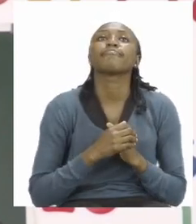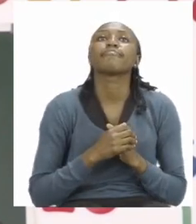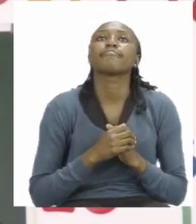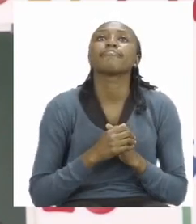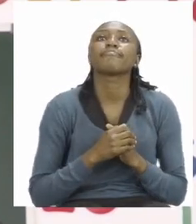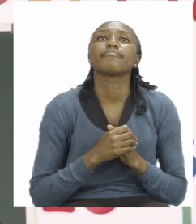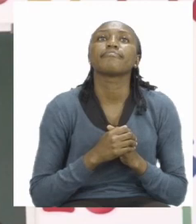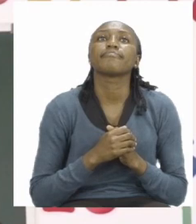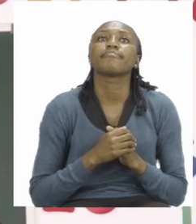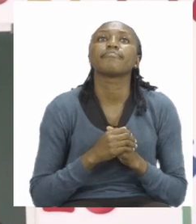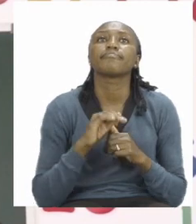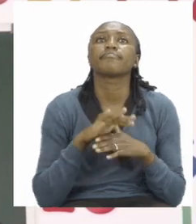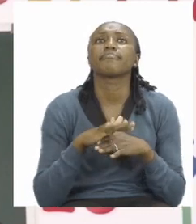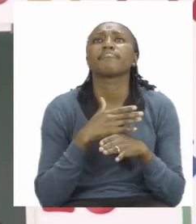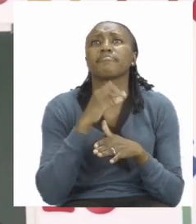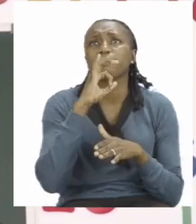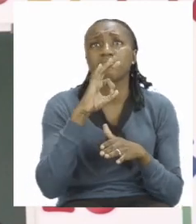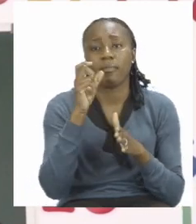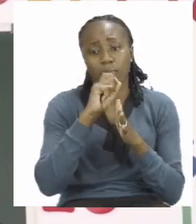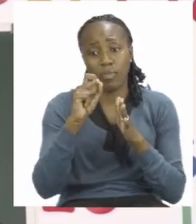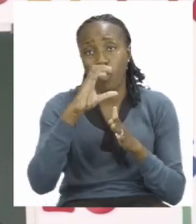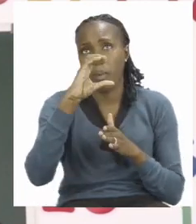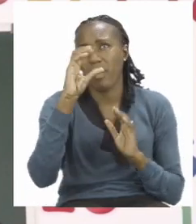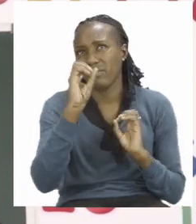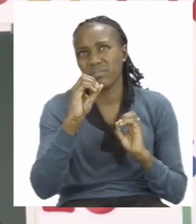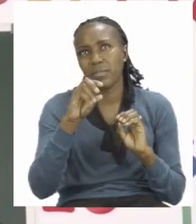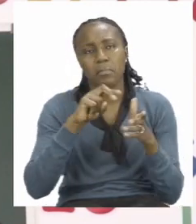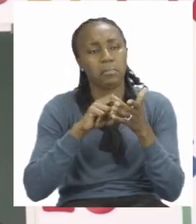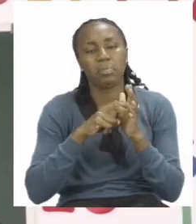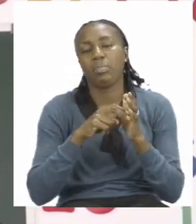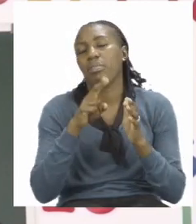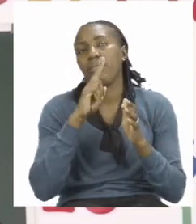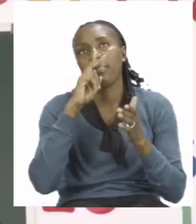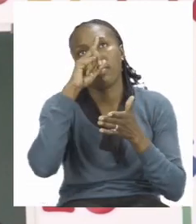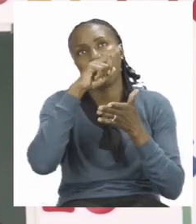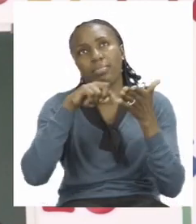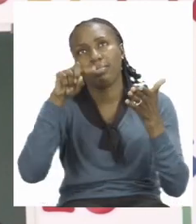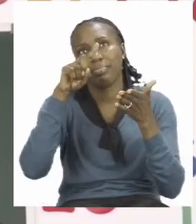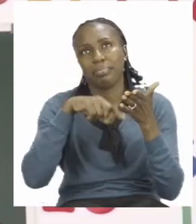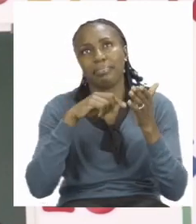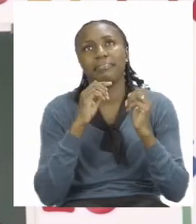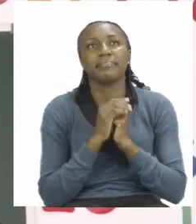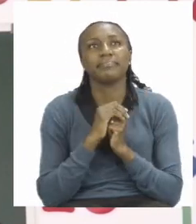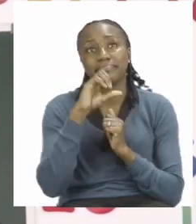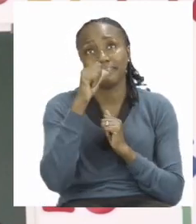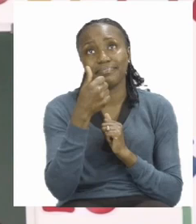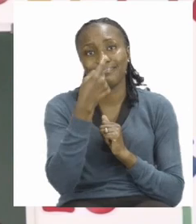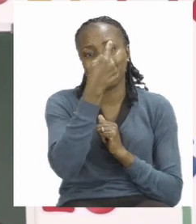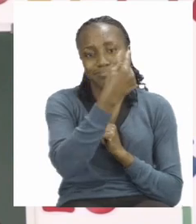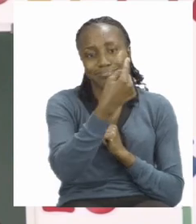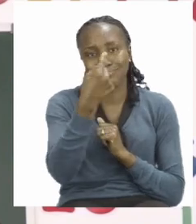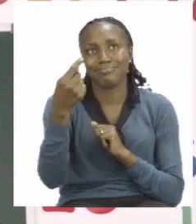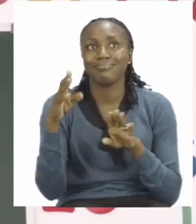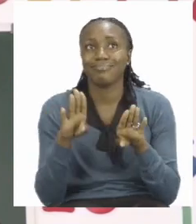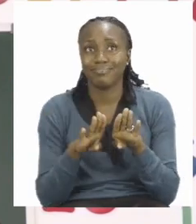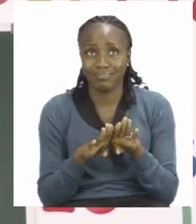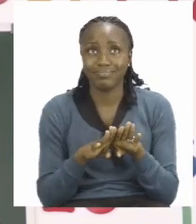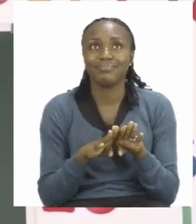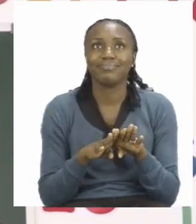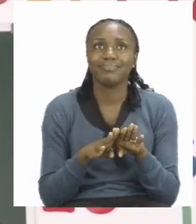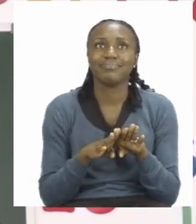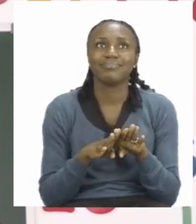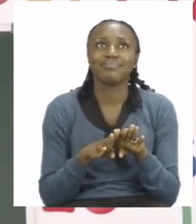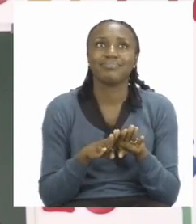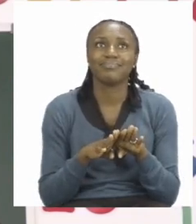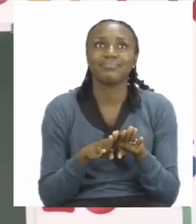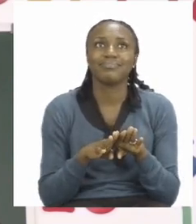write it, then the answer is wrong. Now, you're going to complete the rest by yourself. And then after that, you're going to do